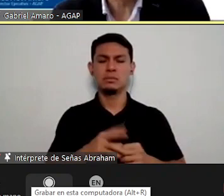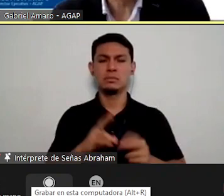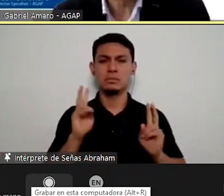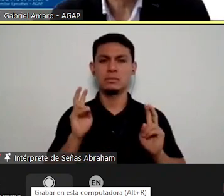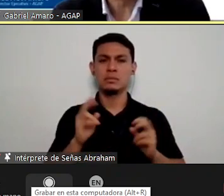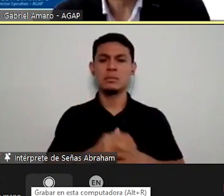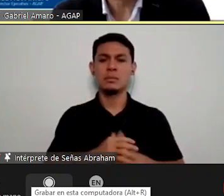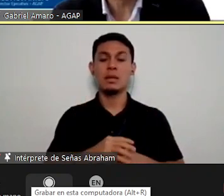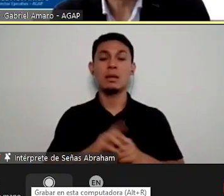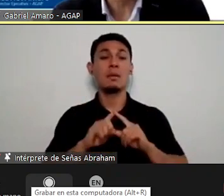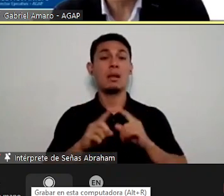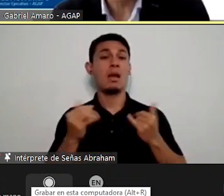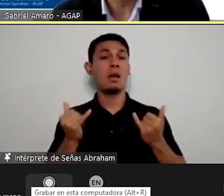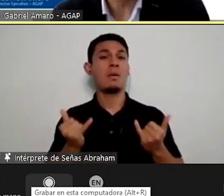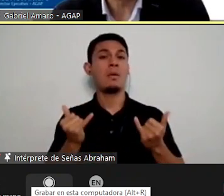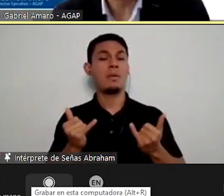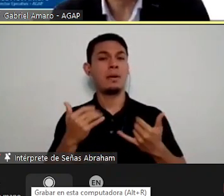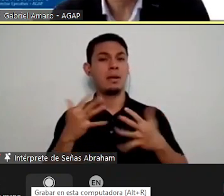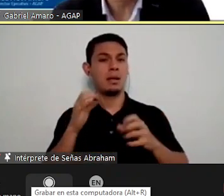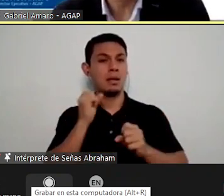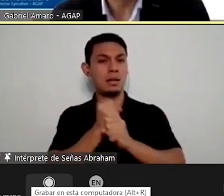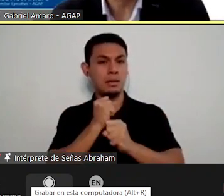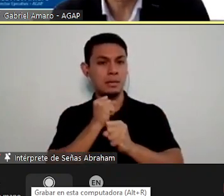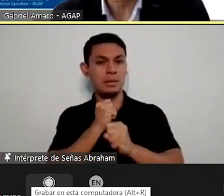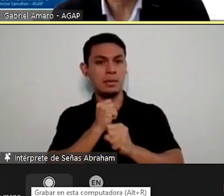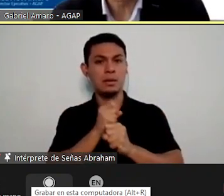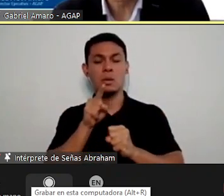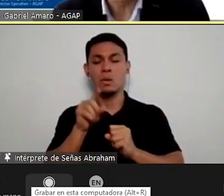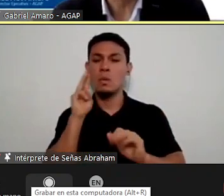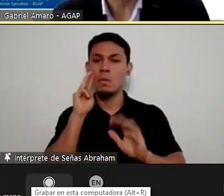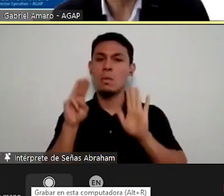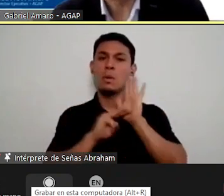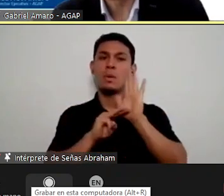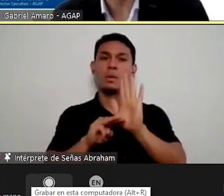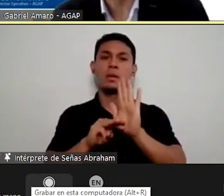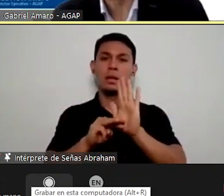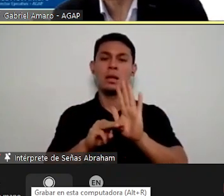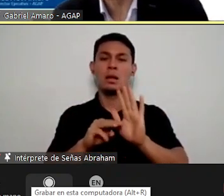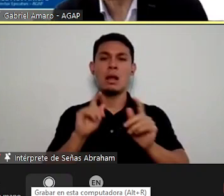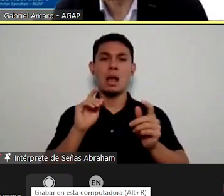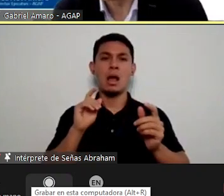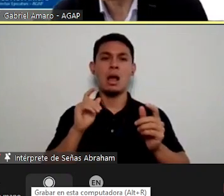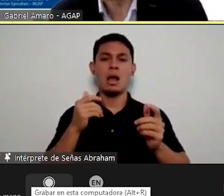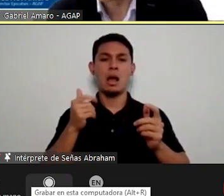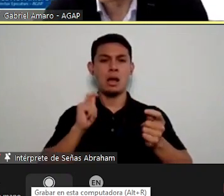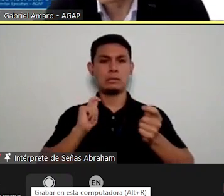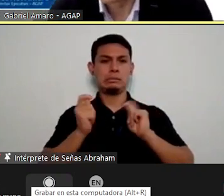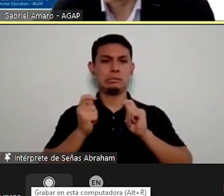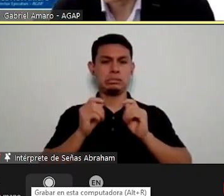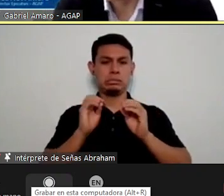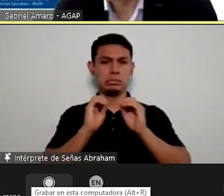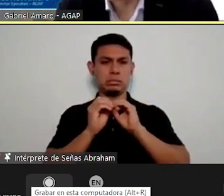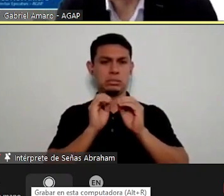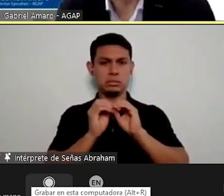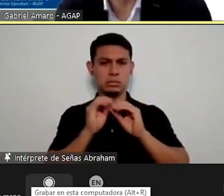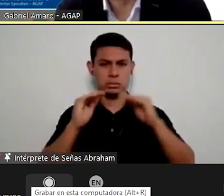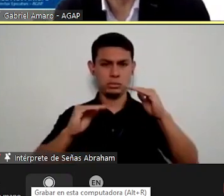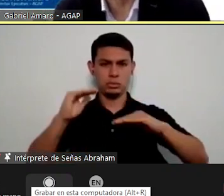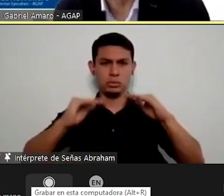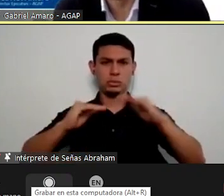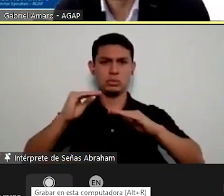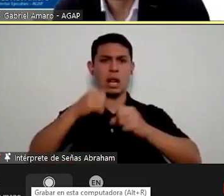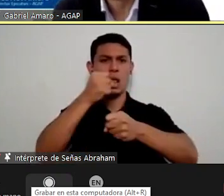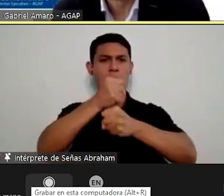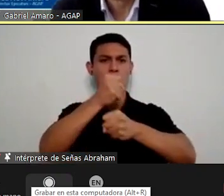competition and precisely now what we are working is a self-regulation model on